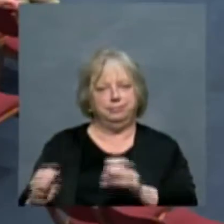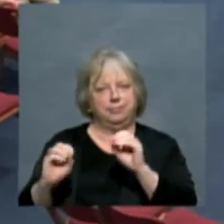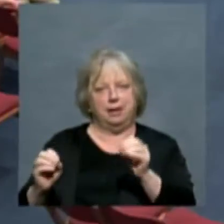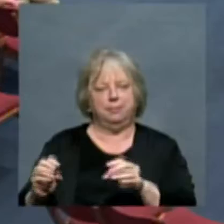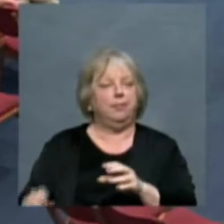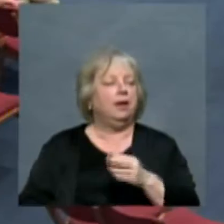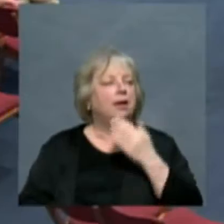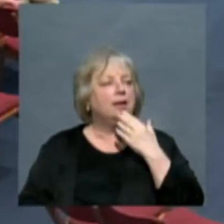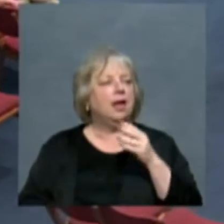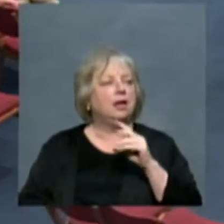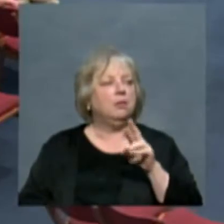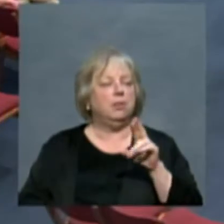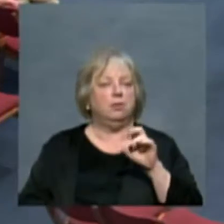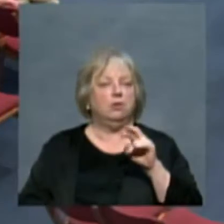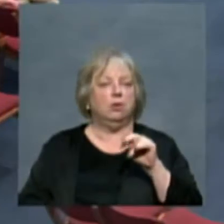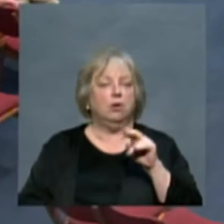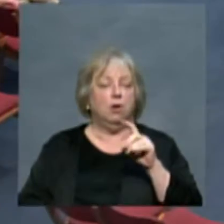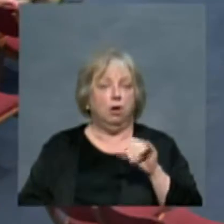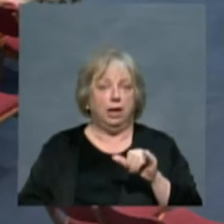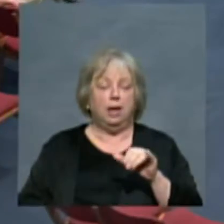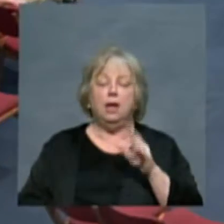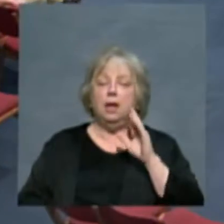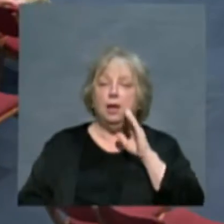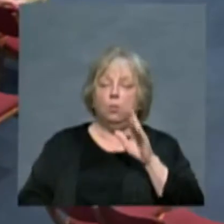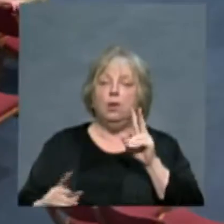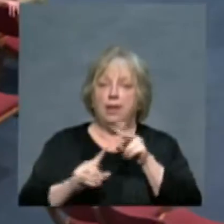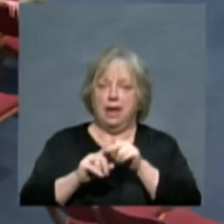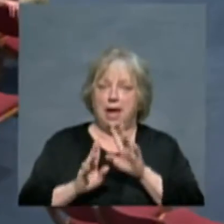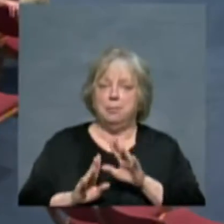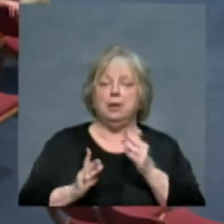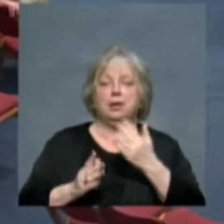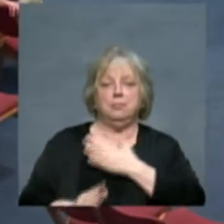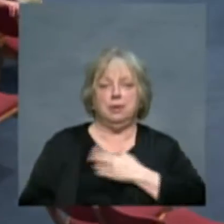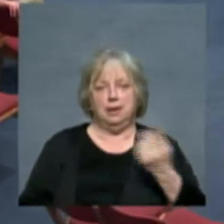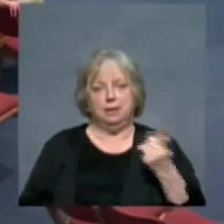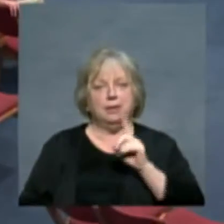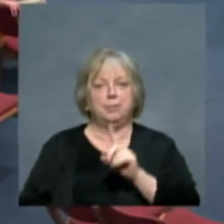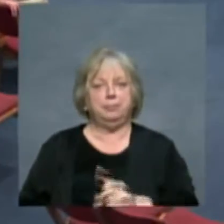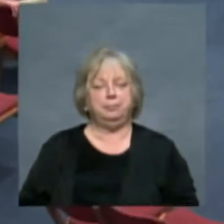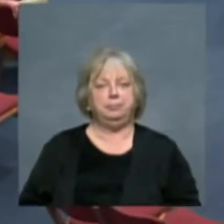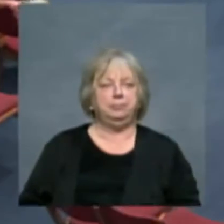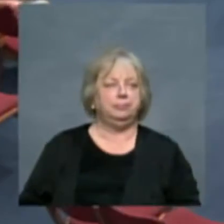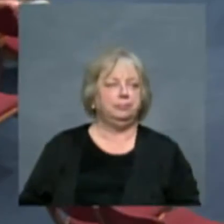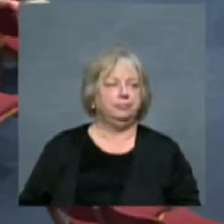Thank you, Mr. Carney. May we have the applicant, please?